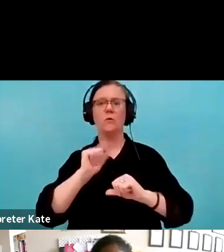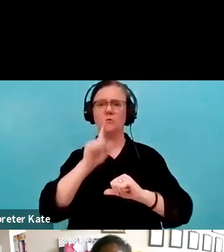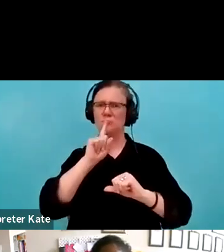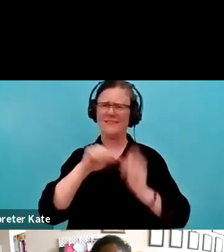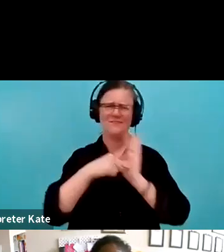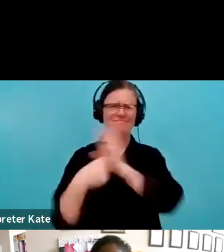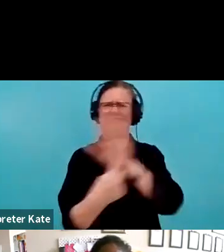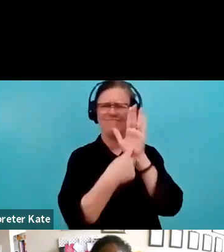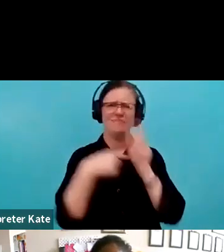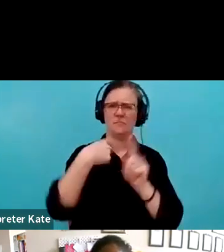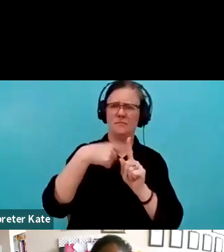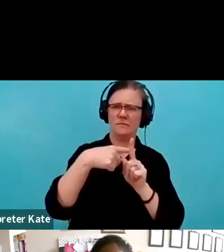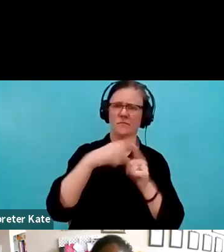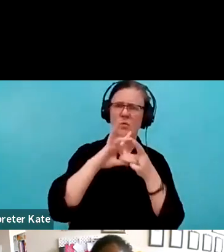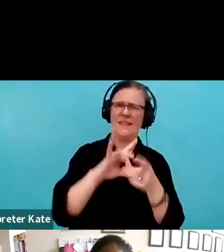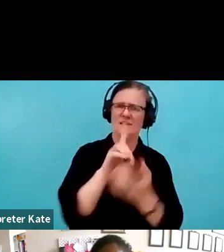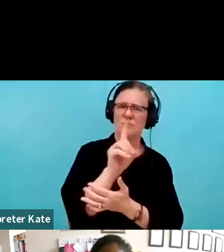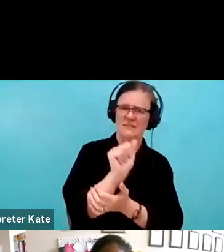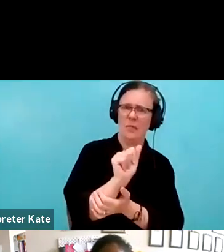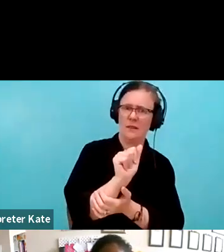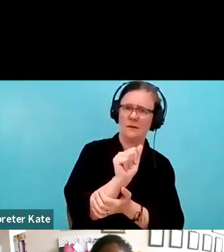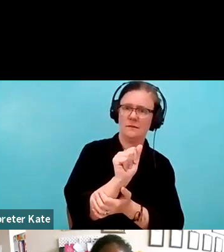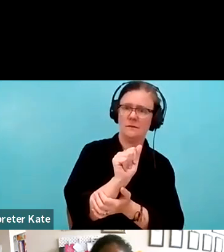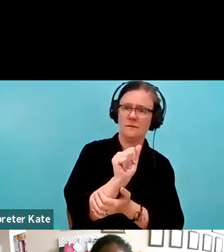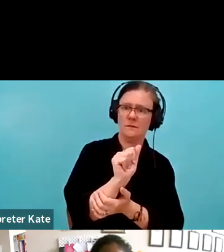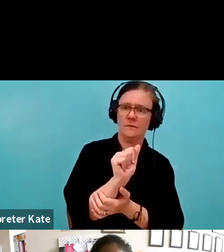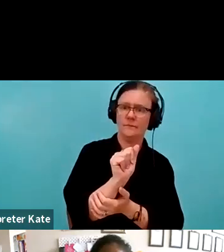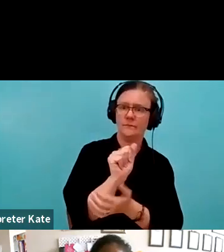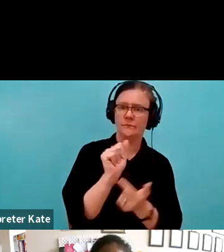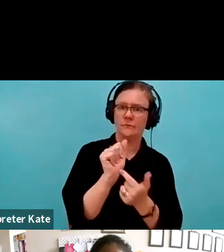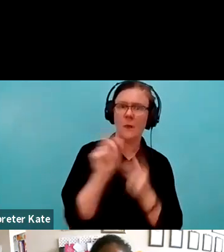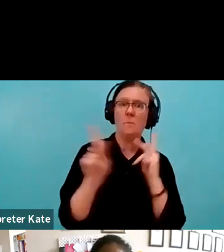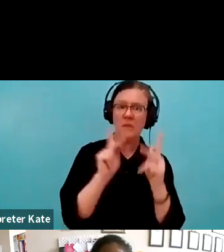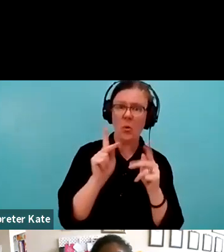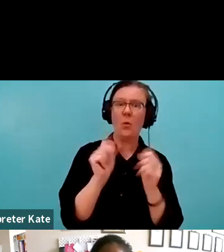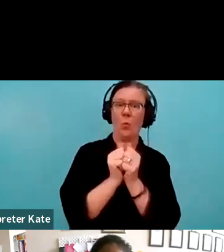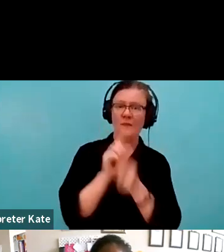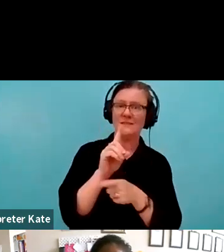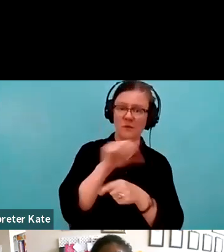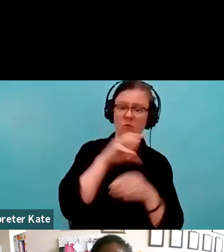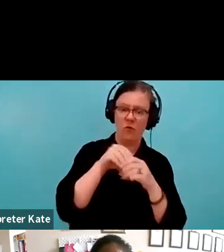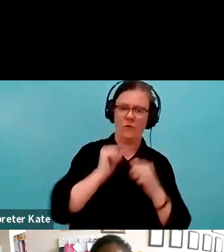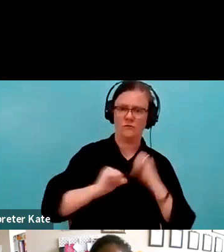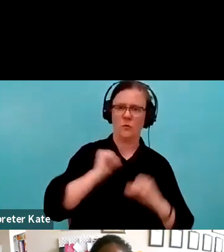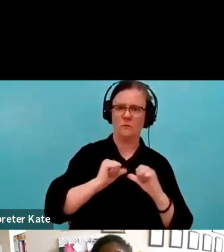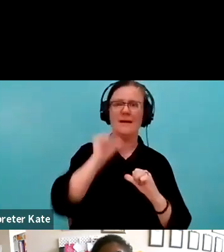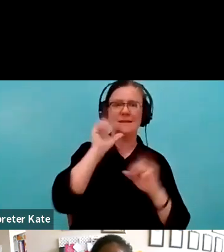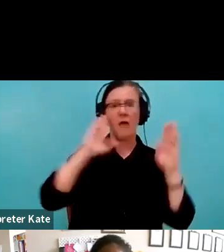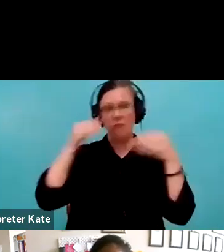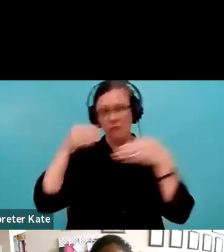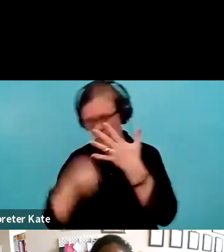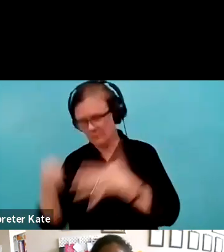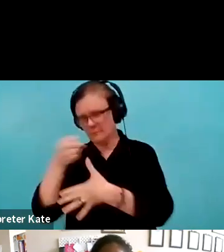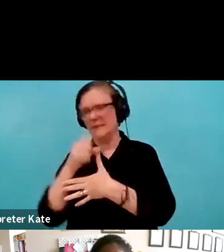way in regards to disability, and people with disabilities in shows, and it not being about just their